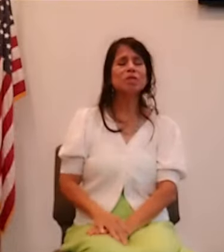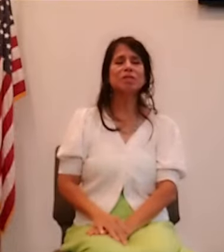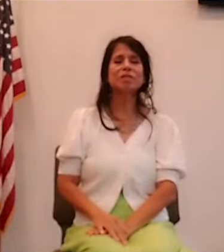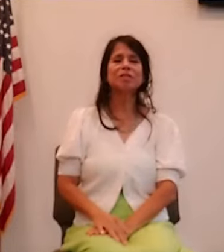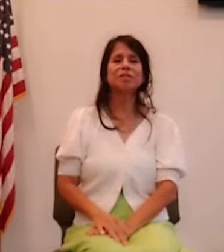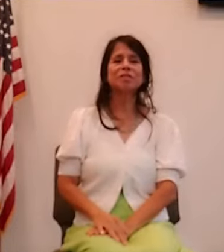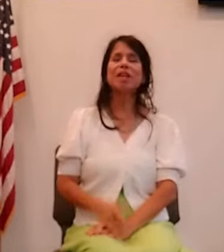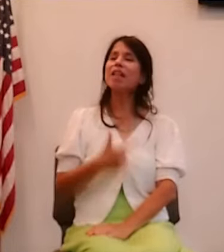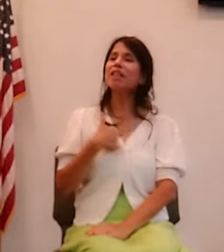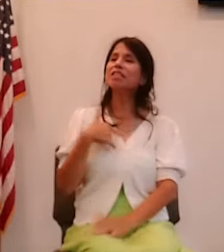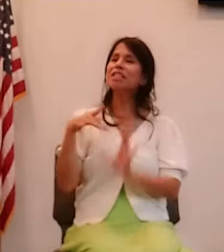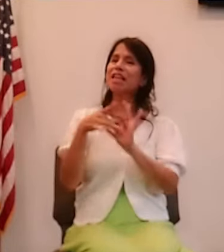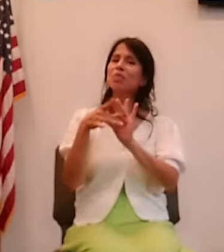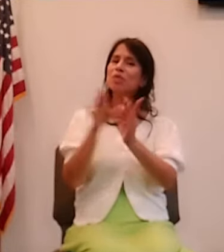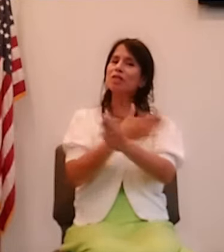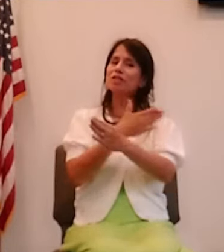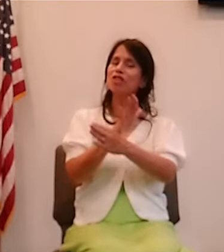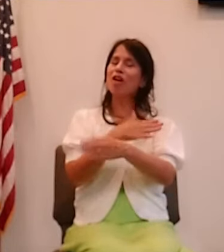we're going to sing too.